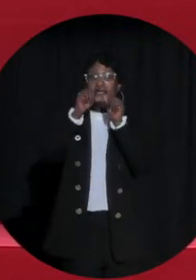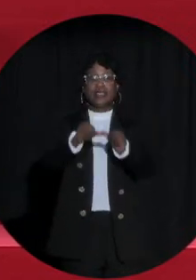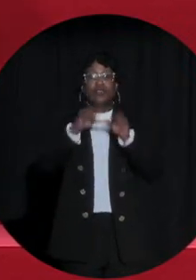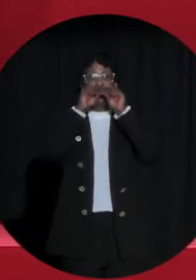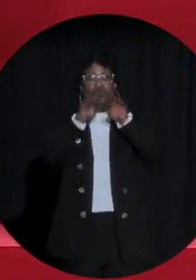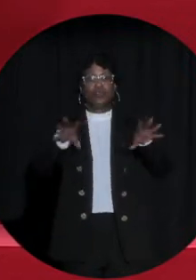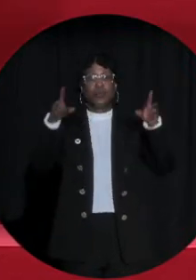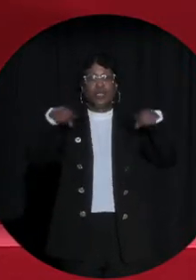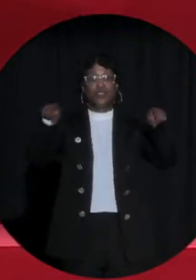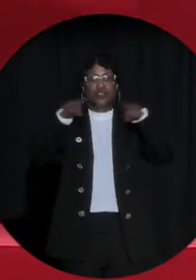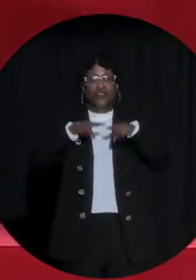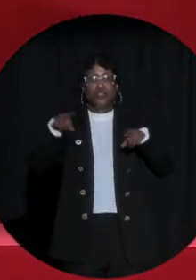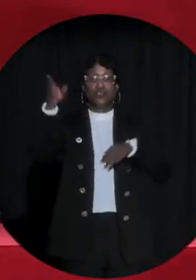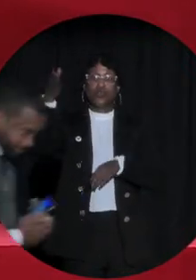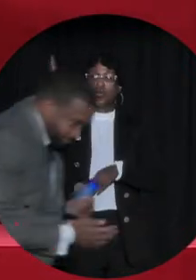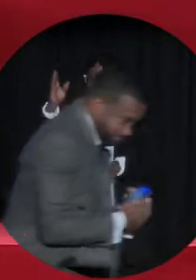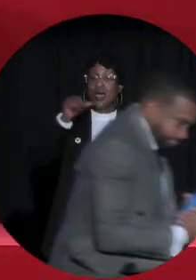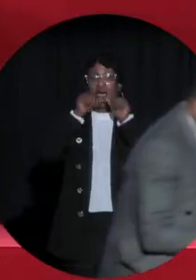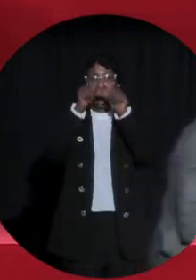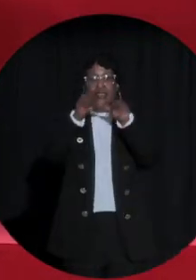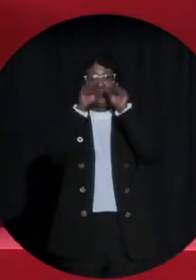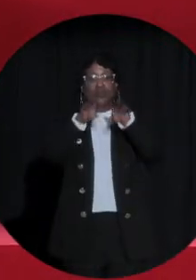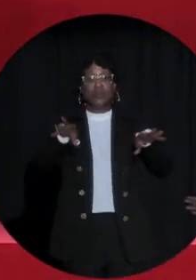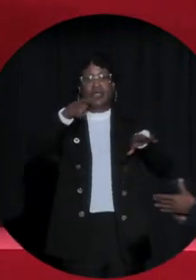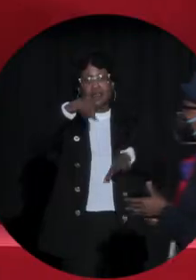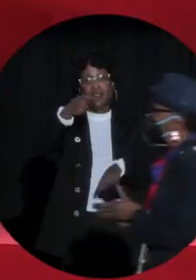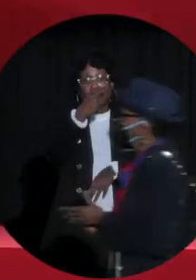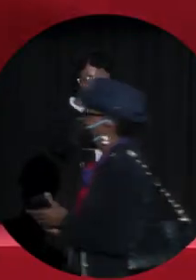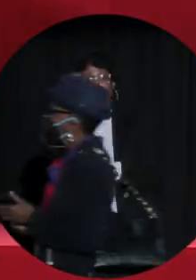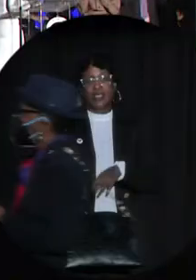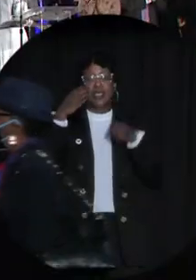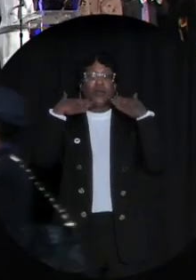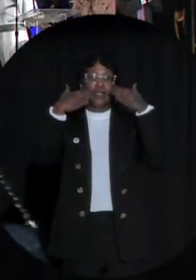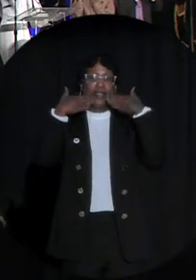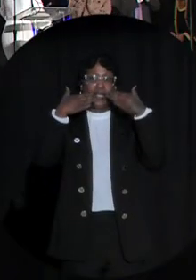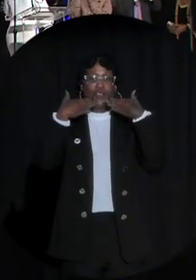God continue to bless Prince George's County. Thank you.